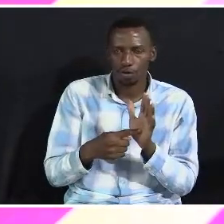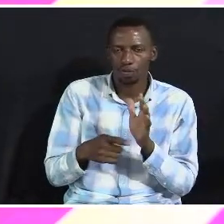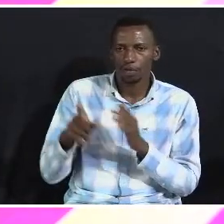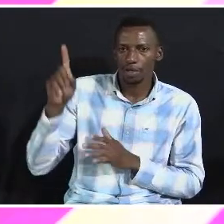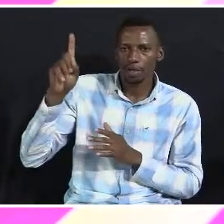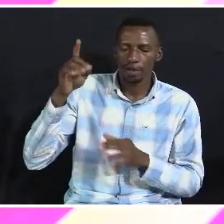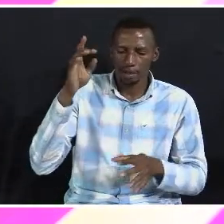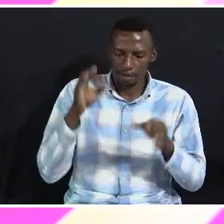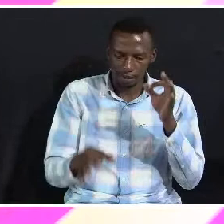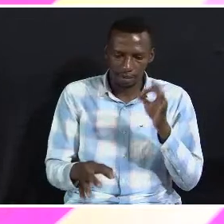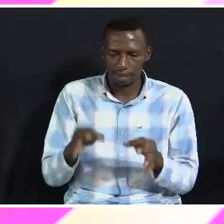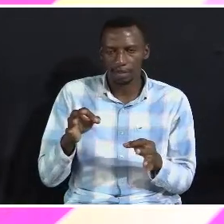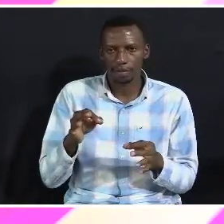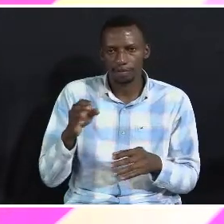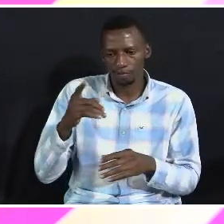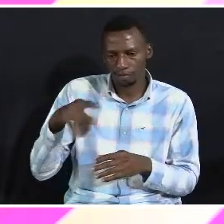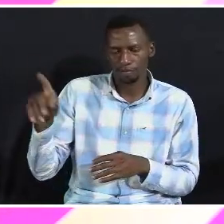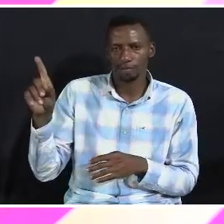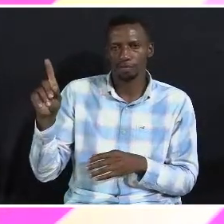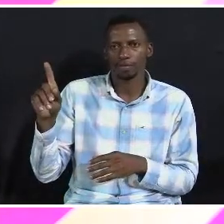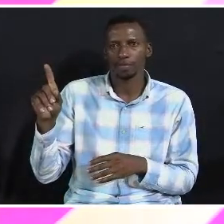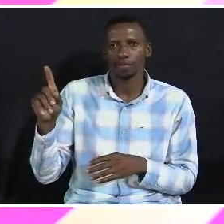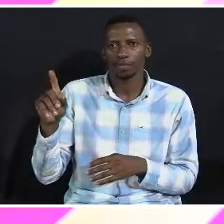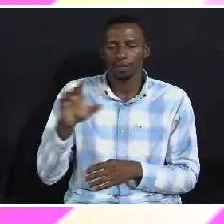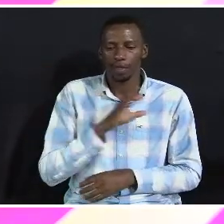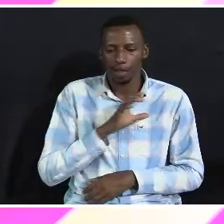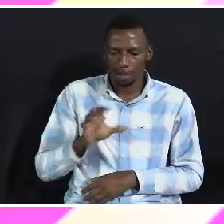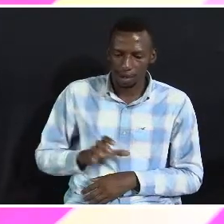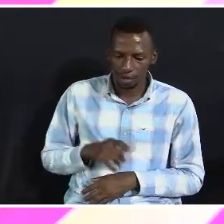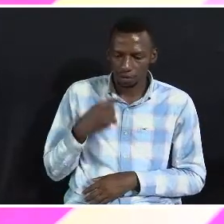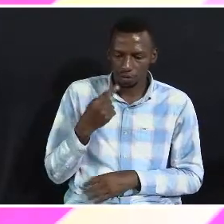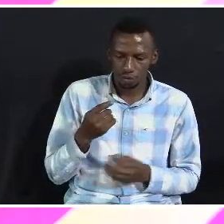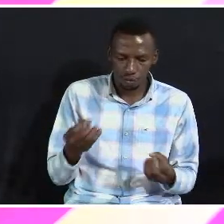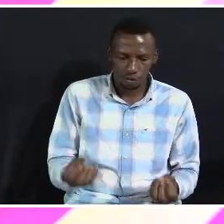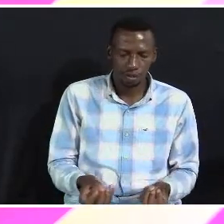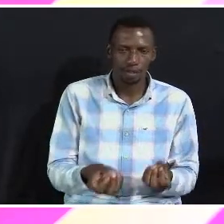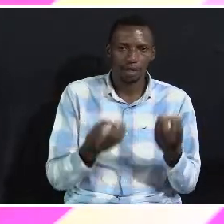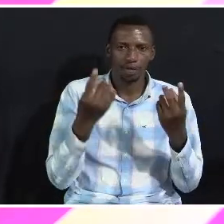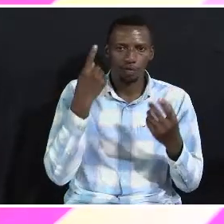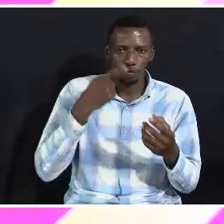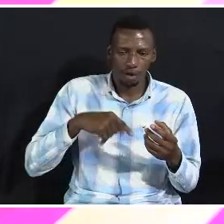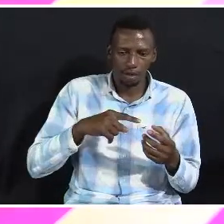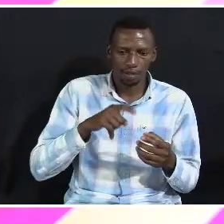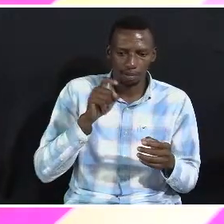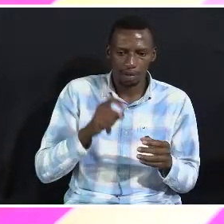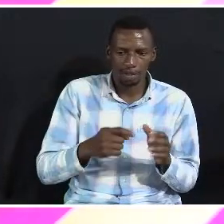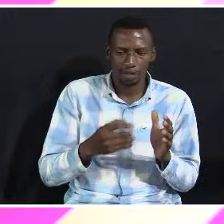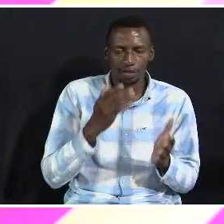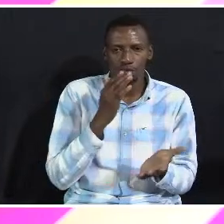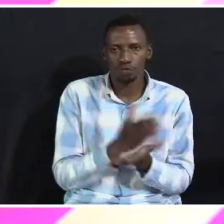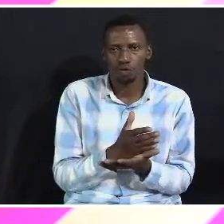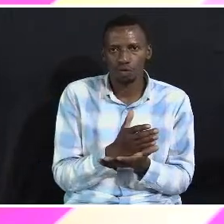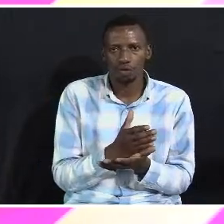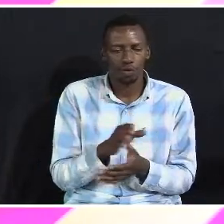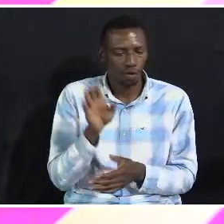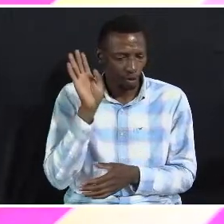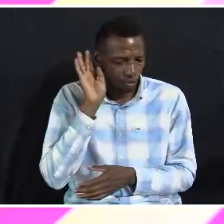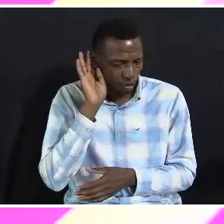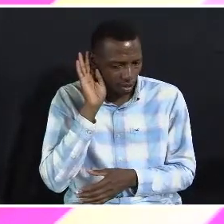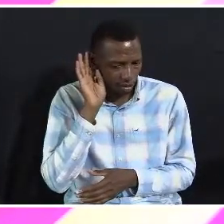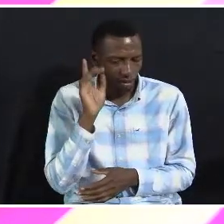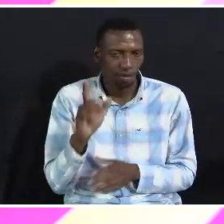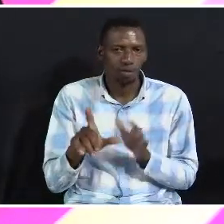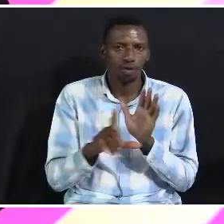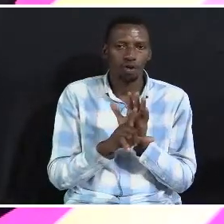just, Christ who was sacrificed in our stead must prove obedience to the law of God.